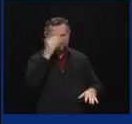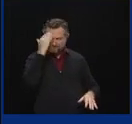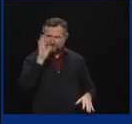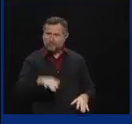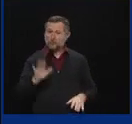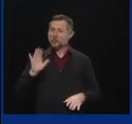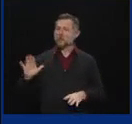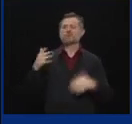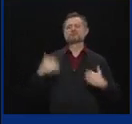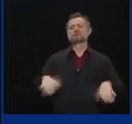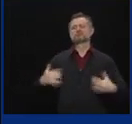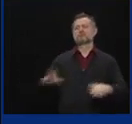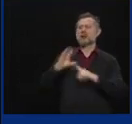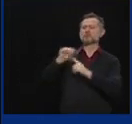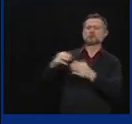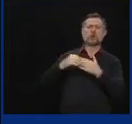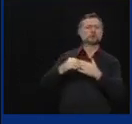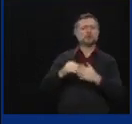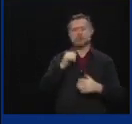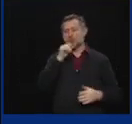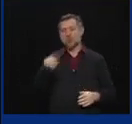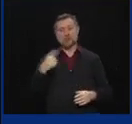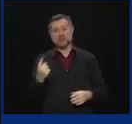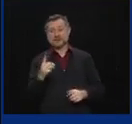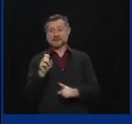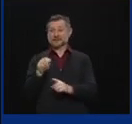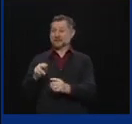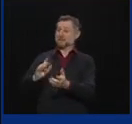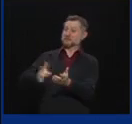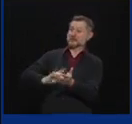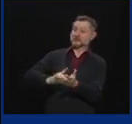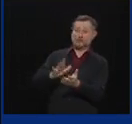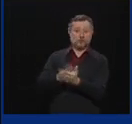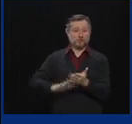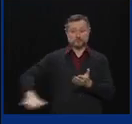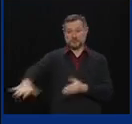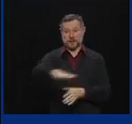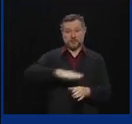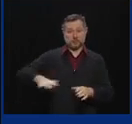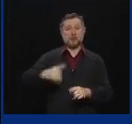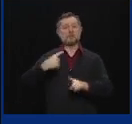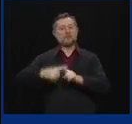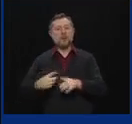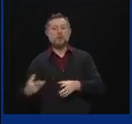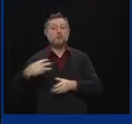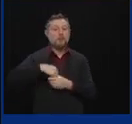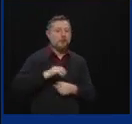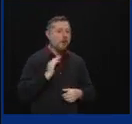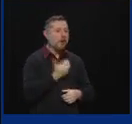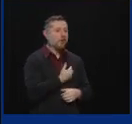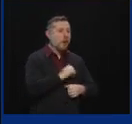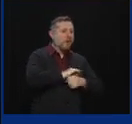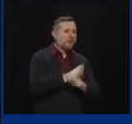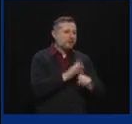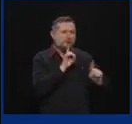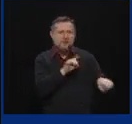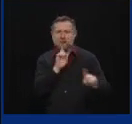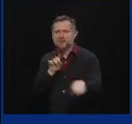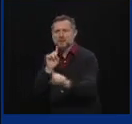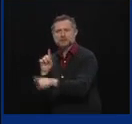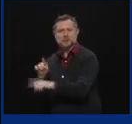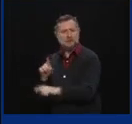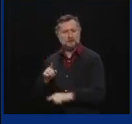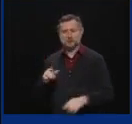leadership, not just as the Dean of the Medical School here, but also as part of our COVID response. From the very